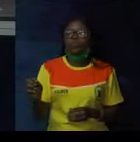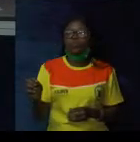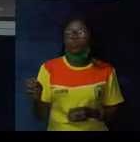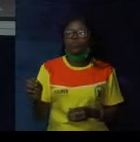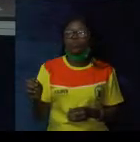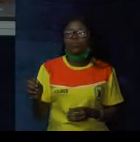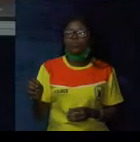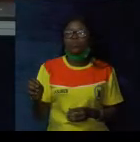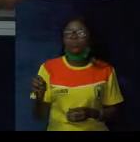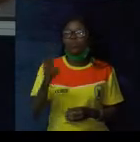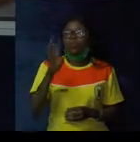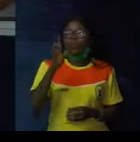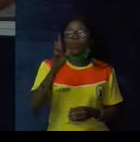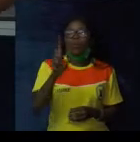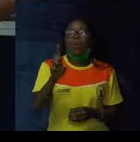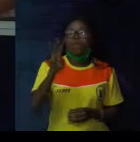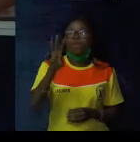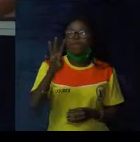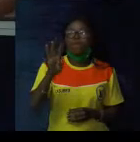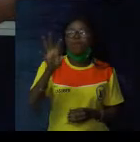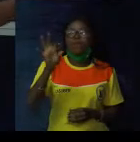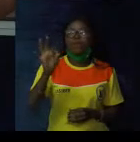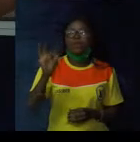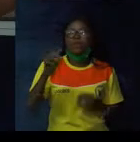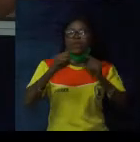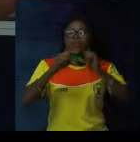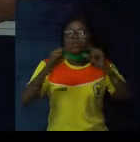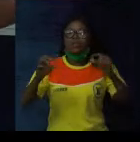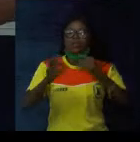149 degrees Fahrenheit, my friend.